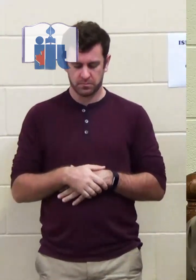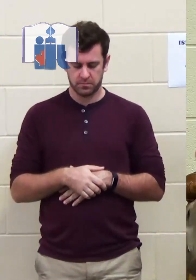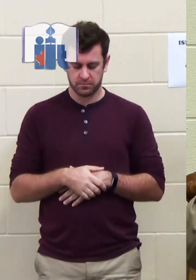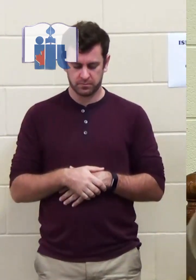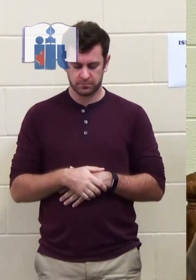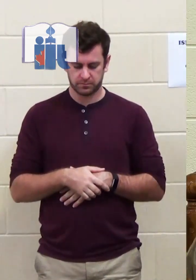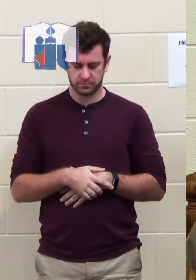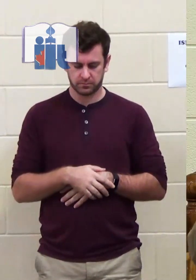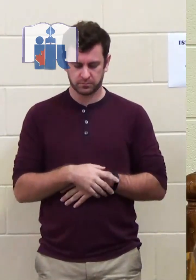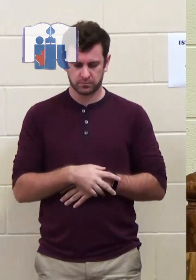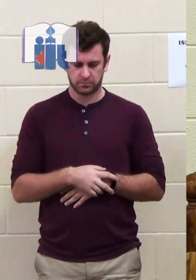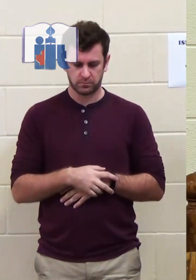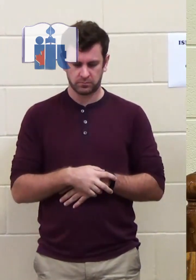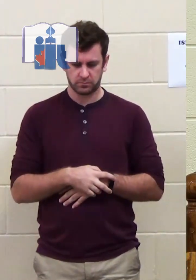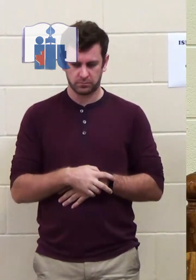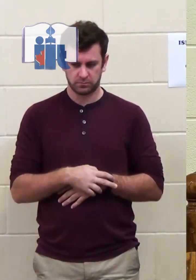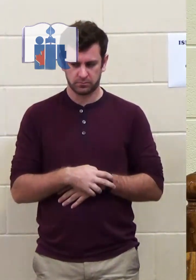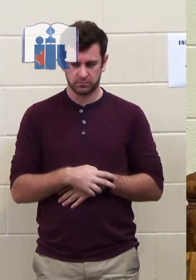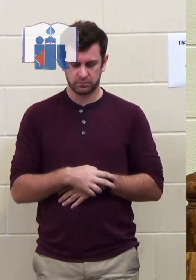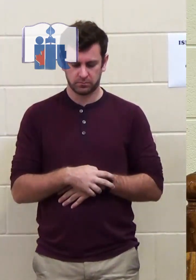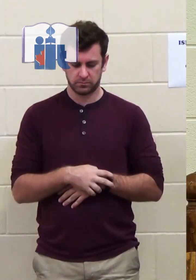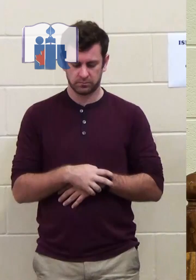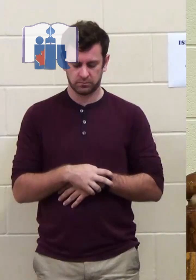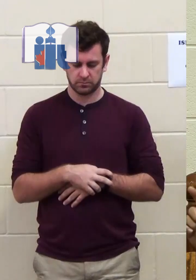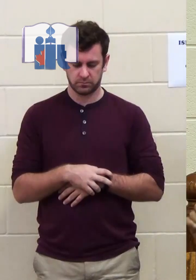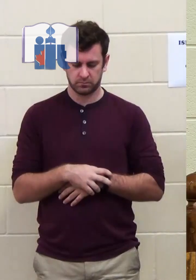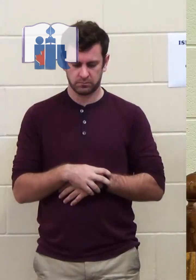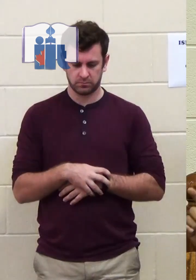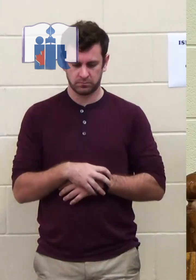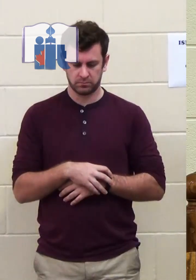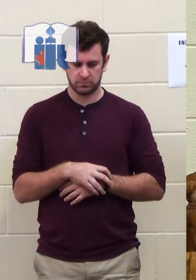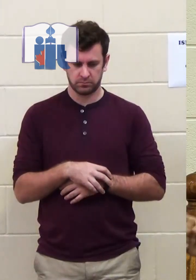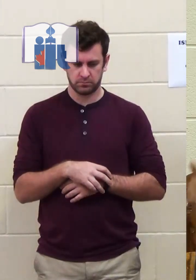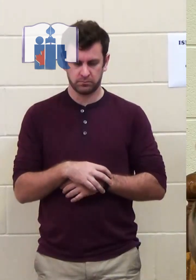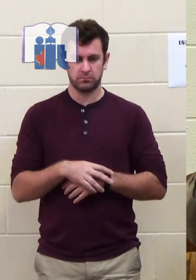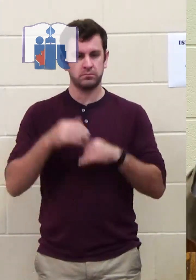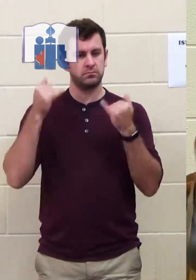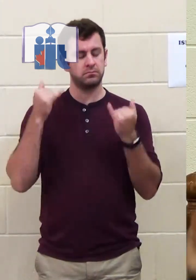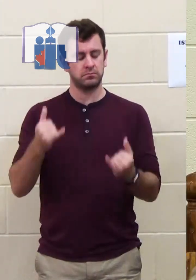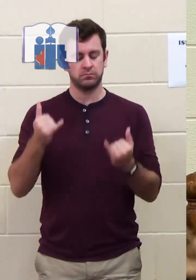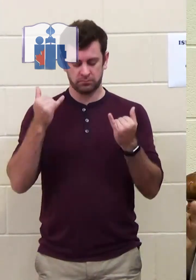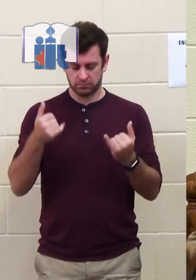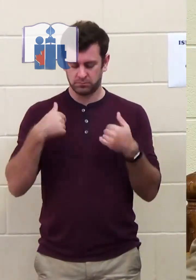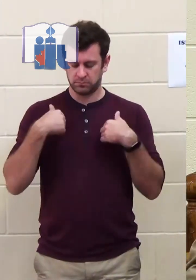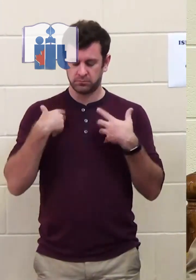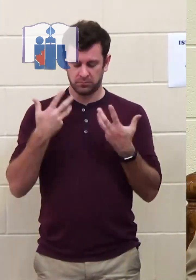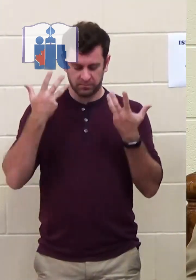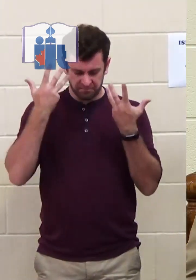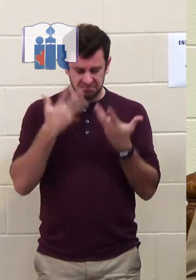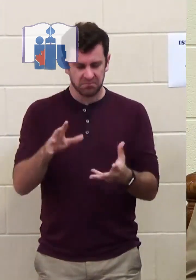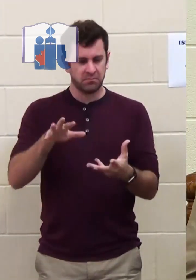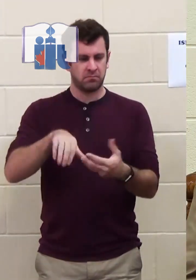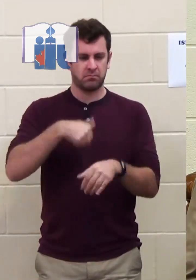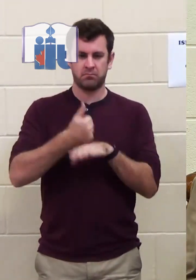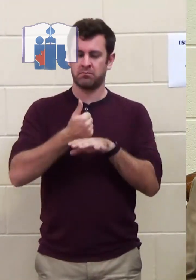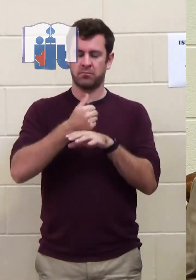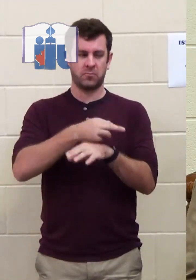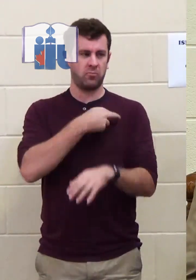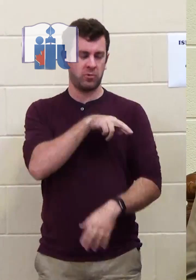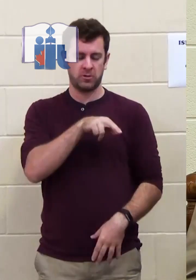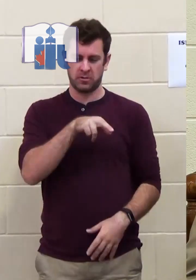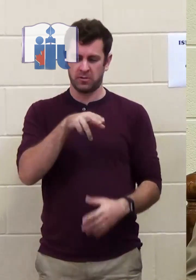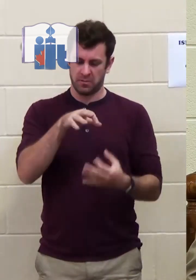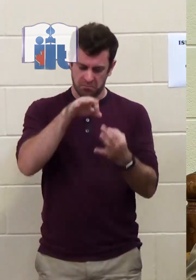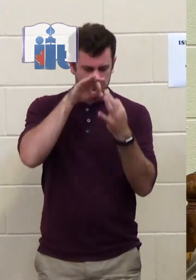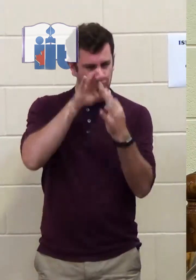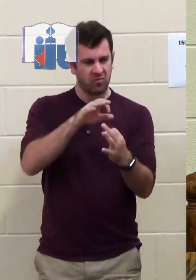ni'mati wa raditu lakum al-islam deena. Today I have completed my religion for you. I